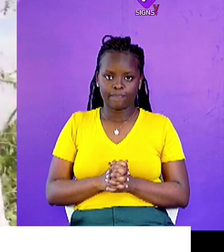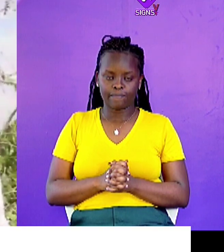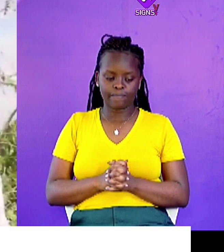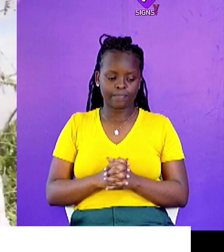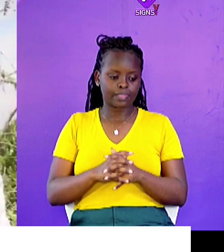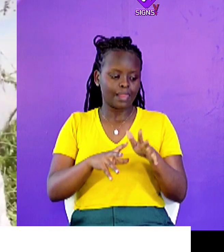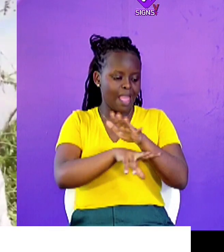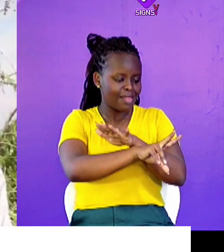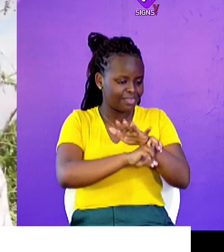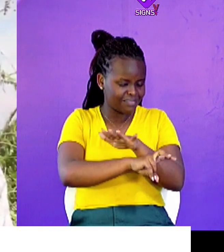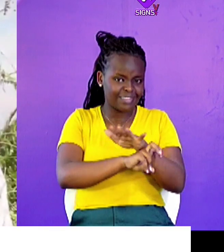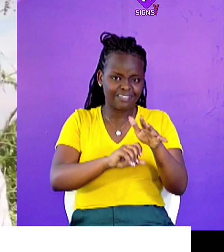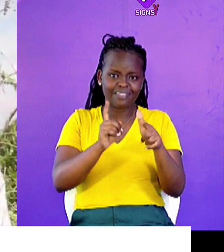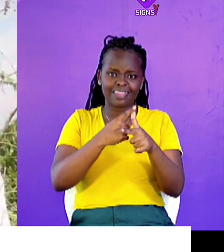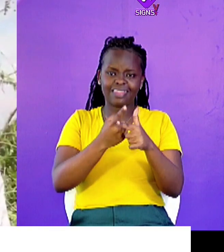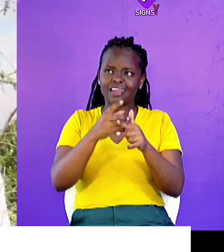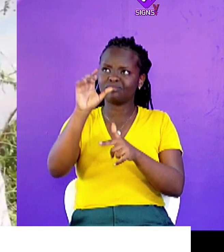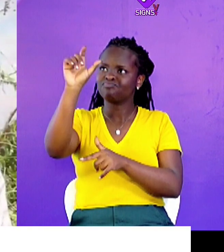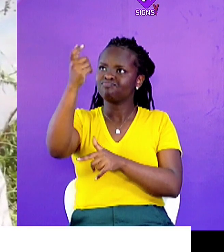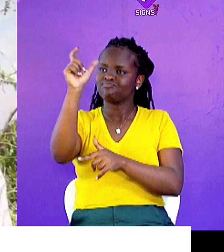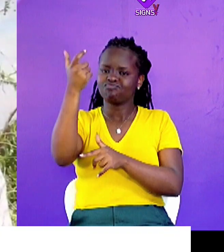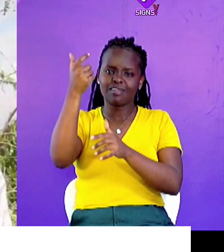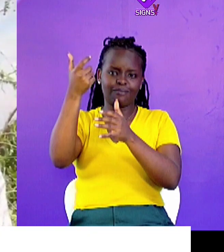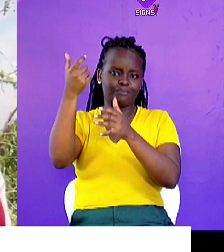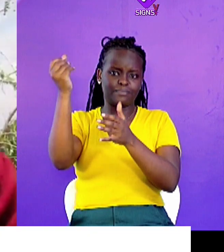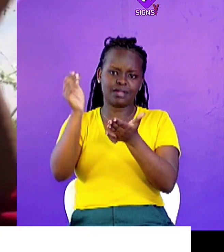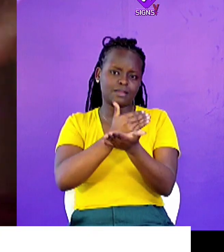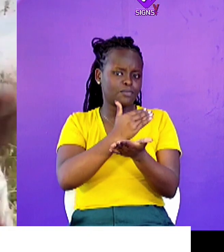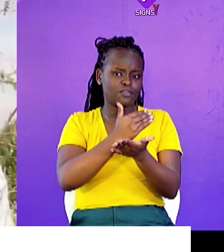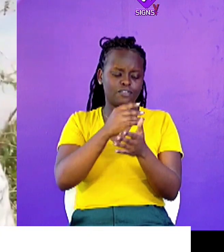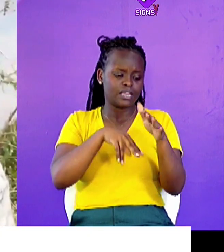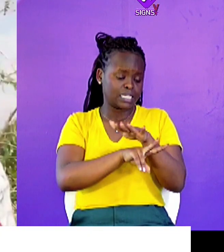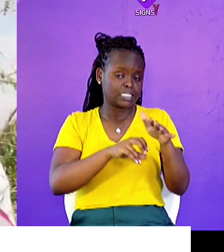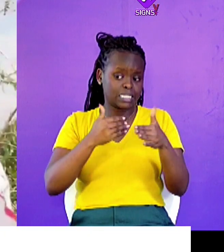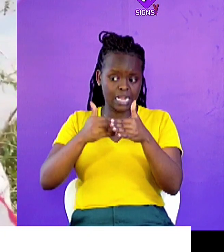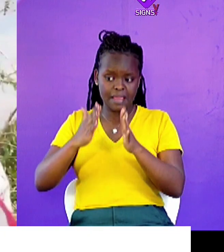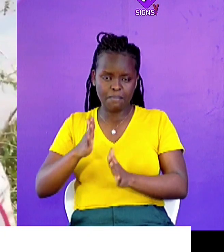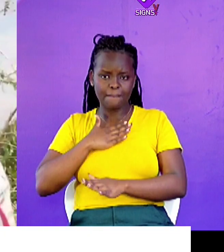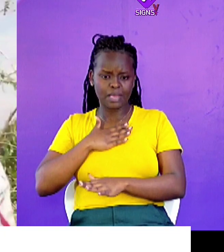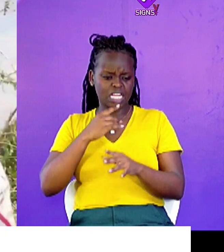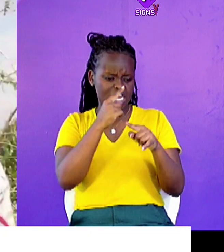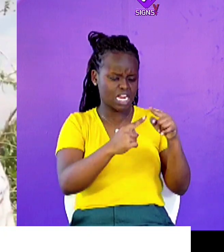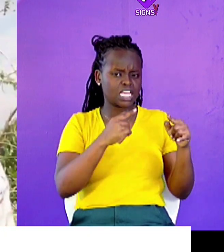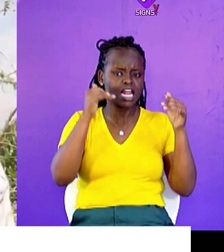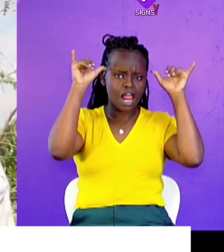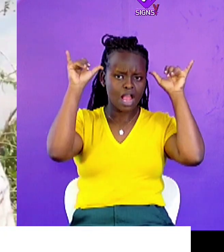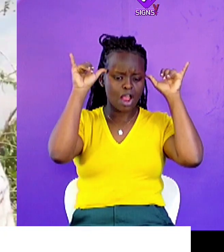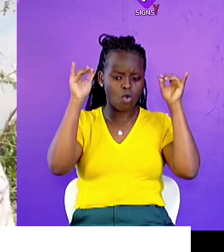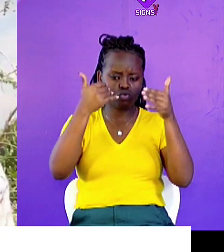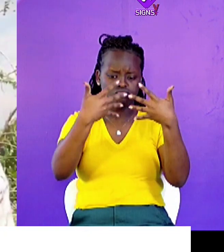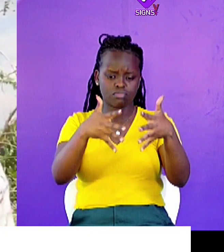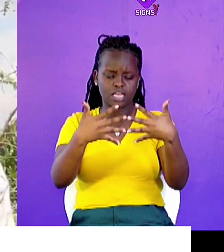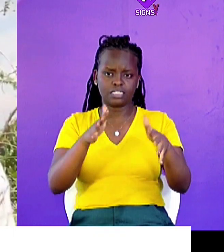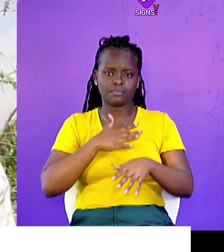Wakavamia wakang'oa girofu ili tusiwaone usiku, wakahama. Wameiba hata kwa jirani yangu, wamekuja wakachijia ng'ombe kwa geti yangu.